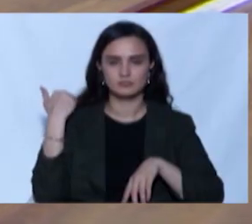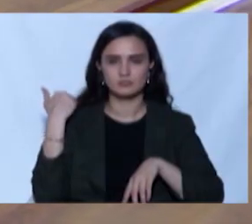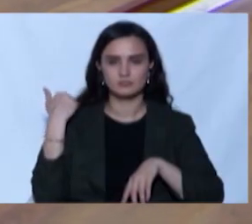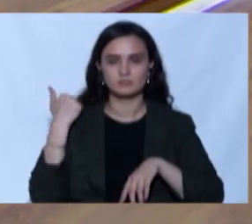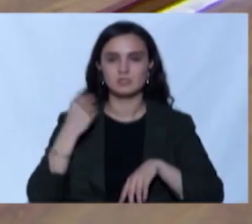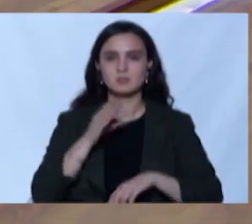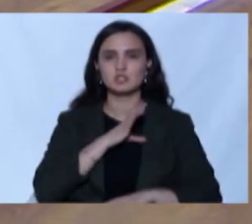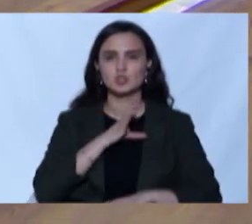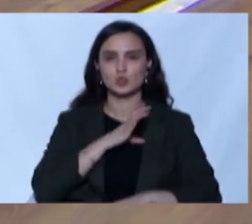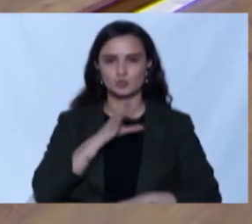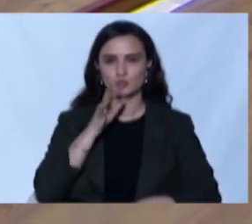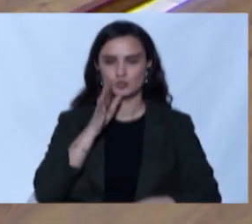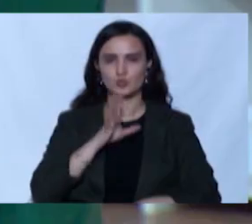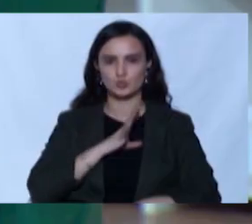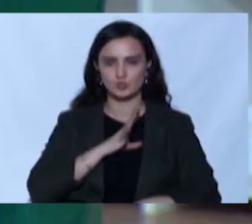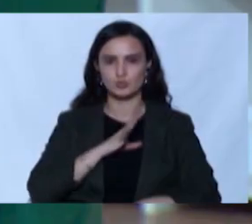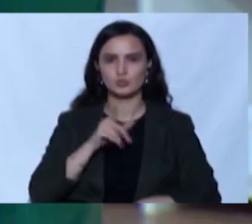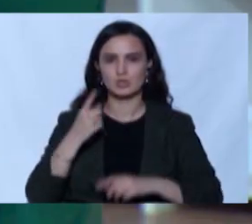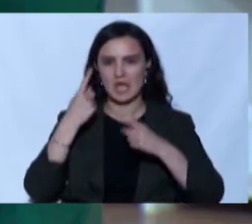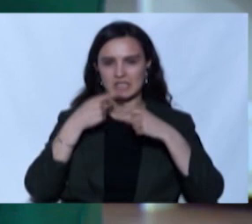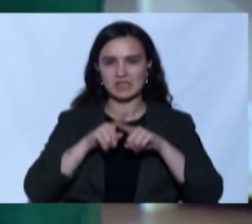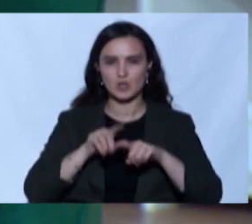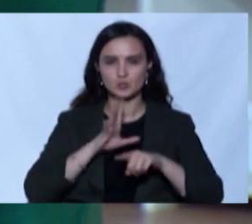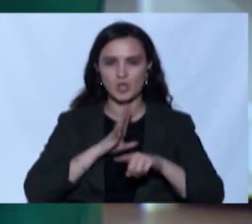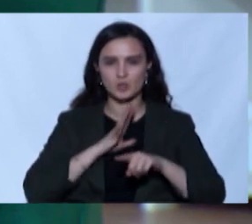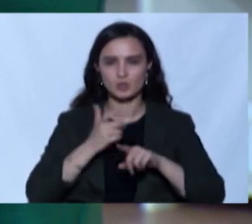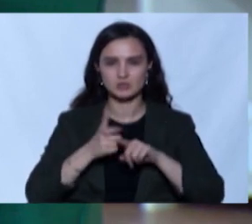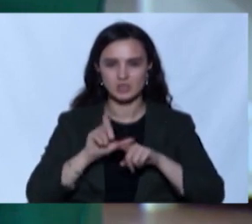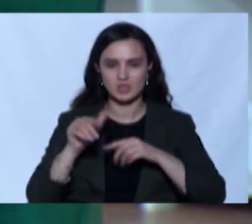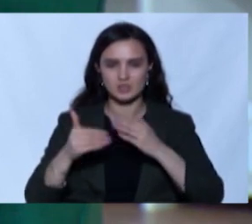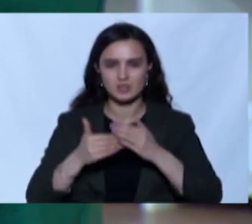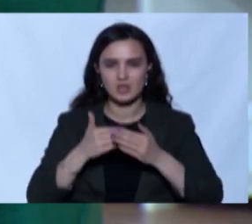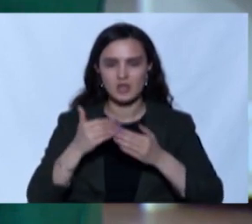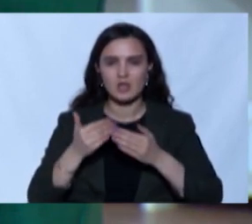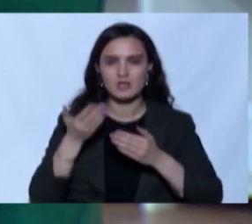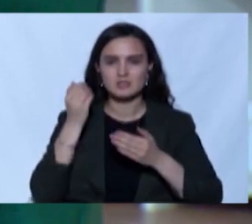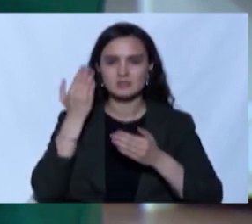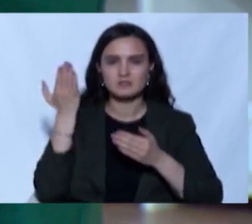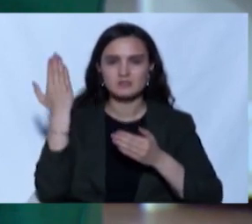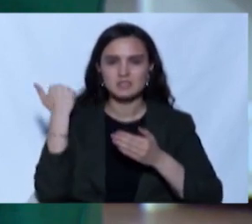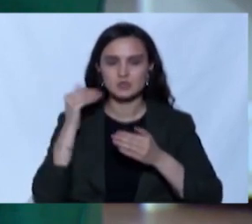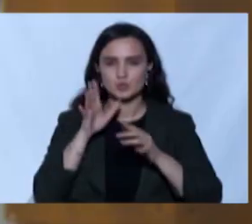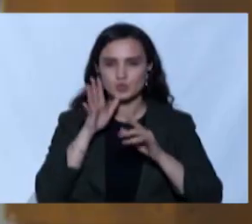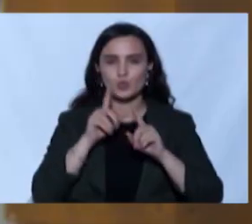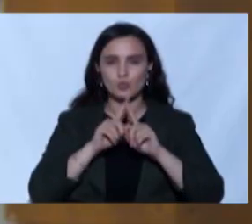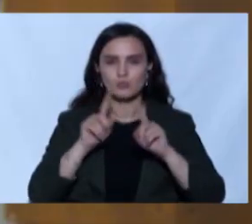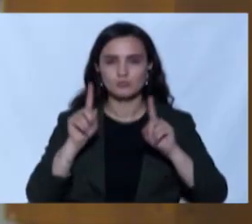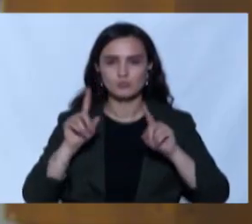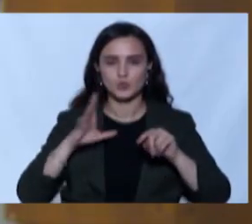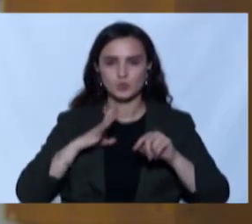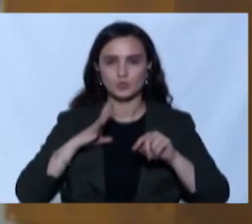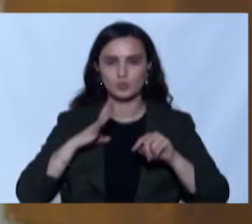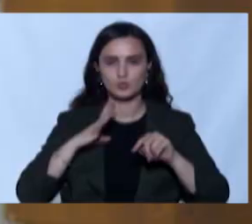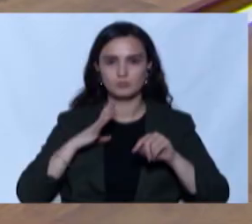in general. You had stunning architecture, new types of fashion, and this time spawned many